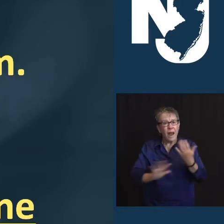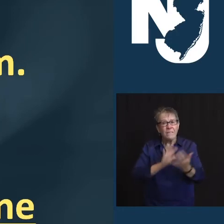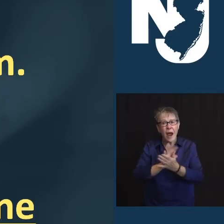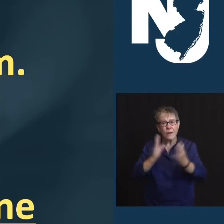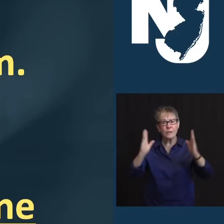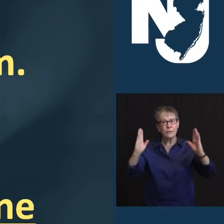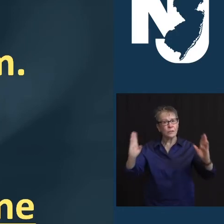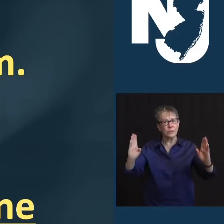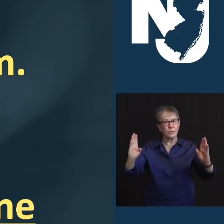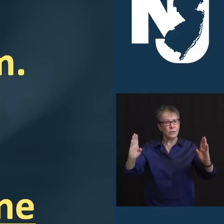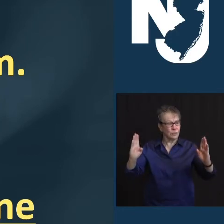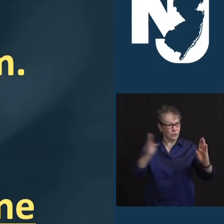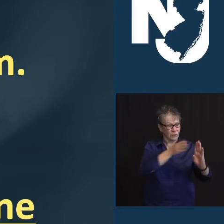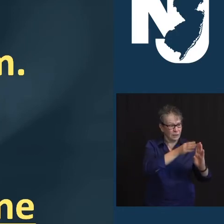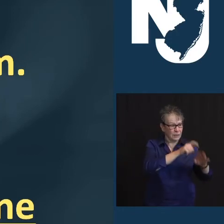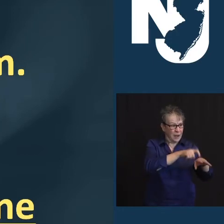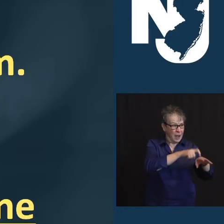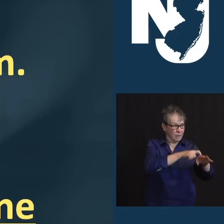Again, the number is